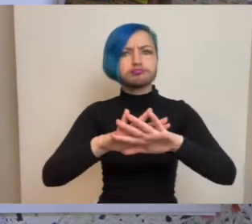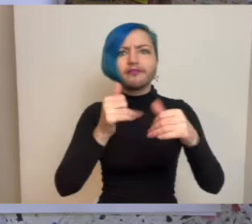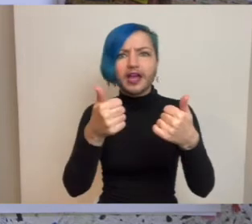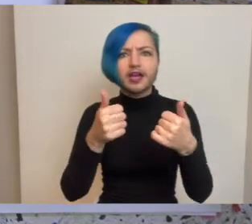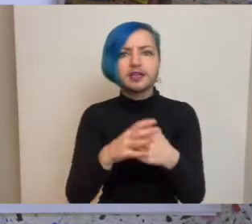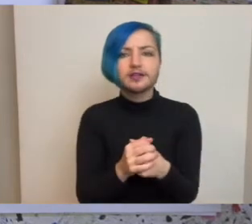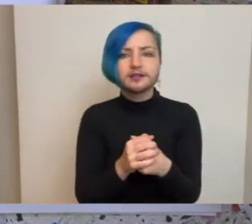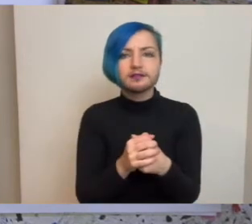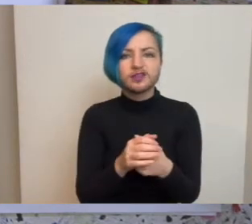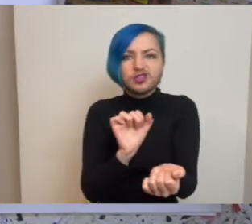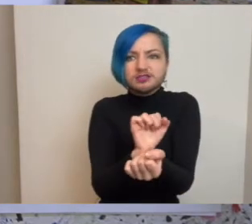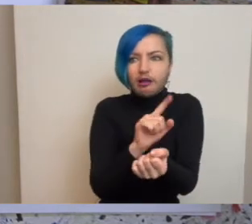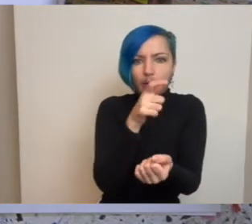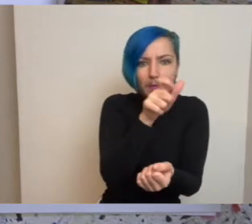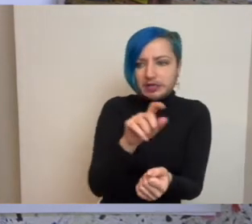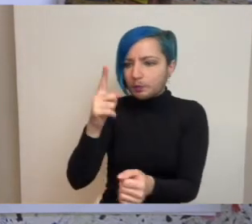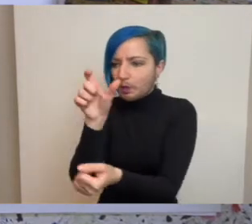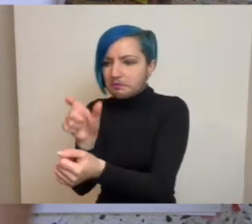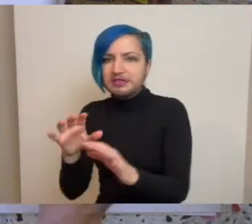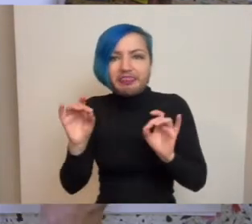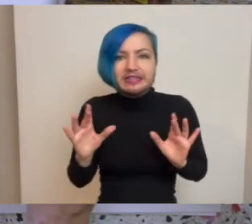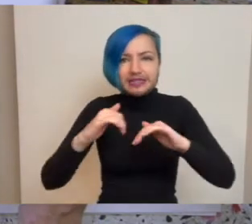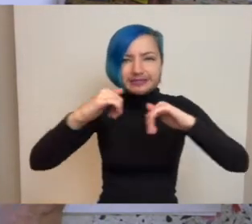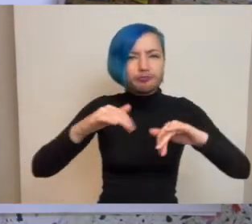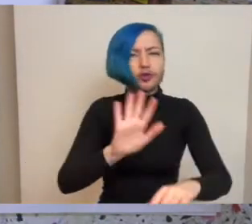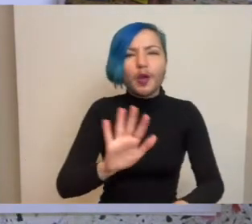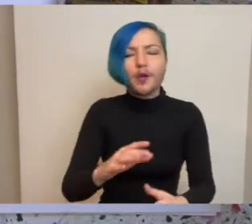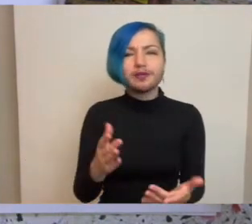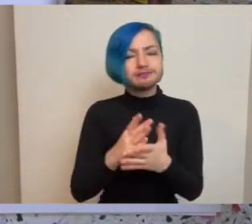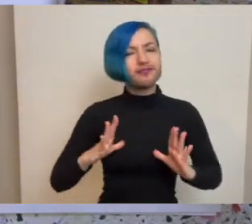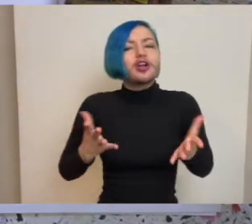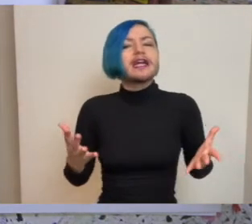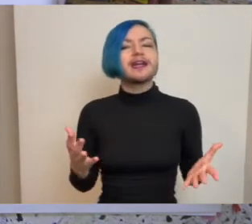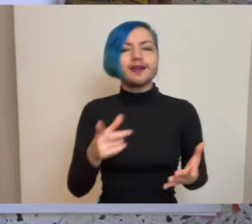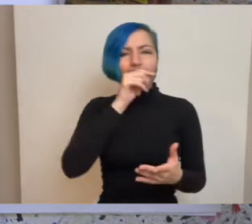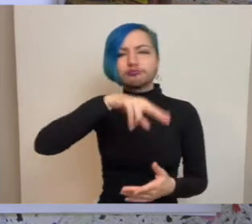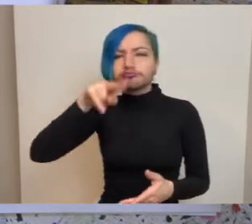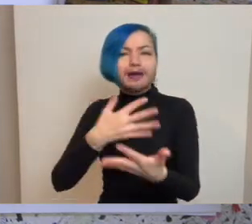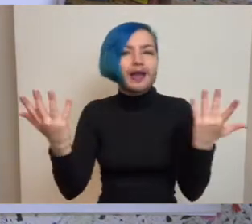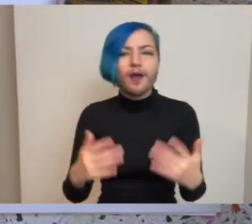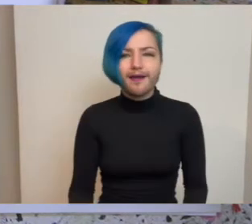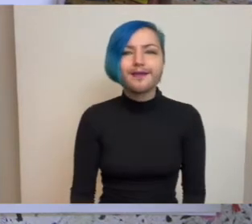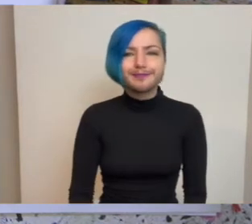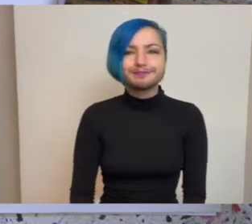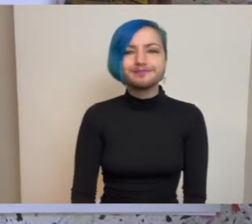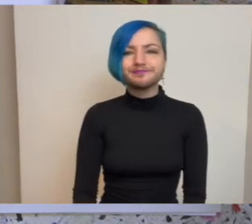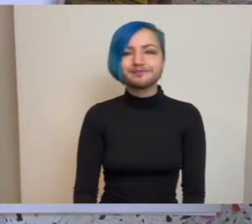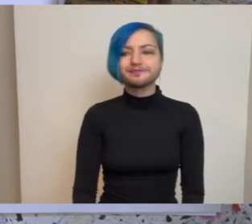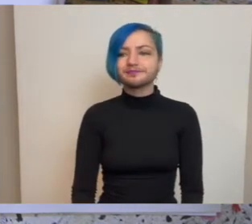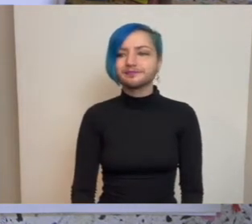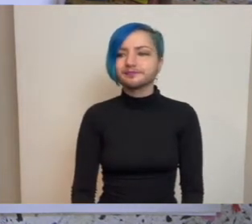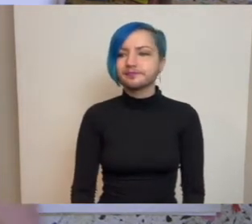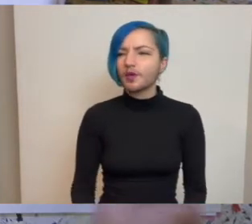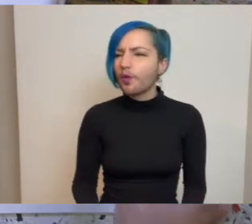Things aren't confined by the spaces, which I think is really liberating. It's really nice. Should have maybe